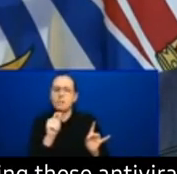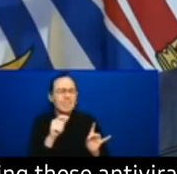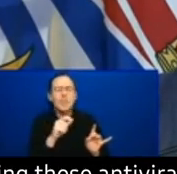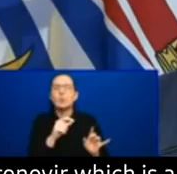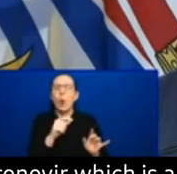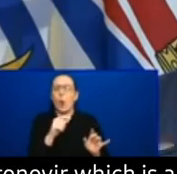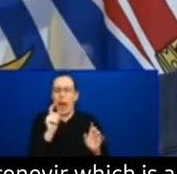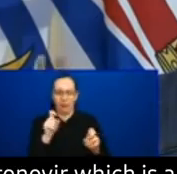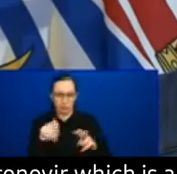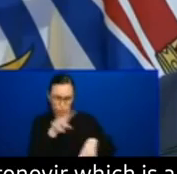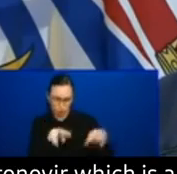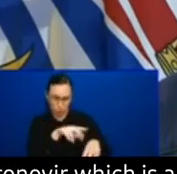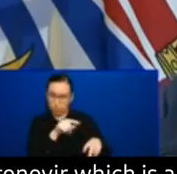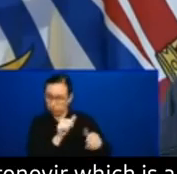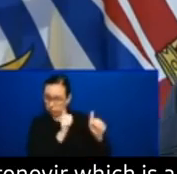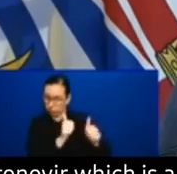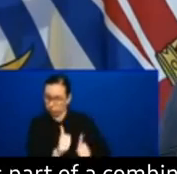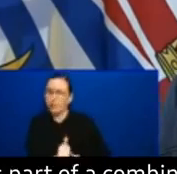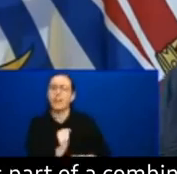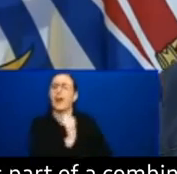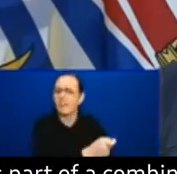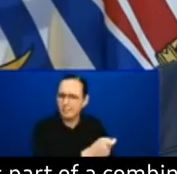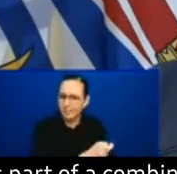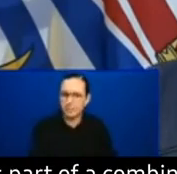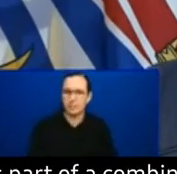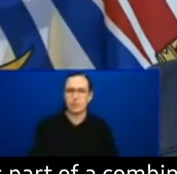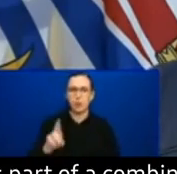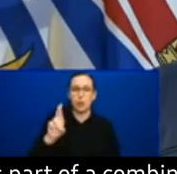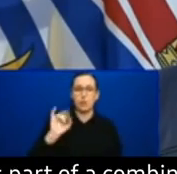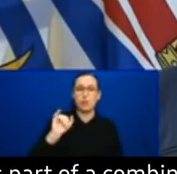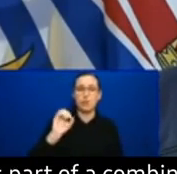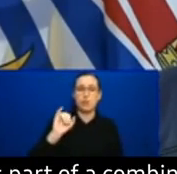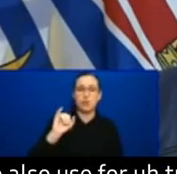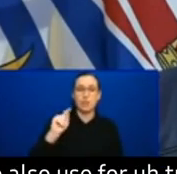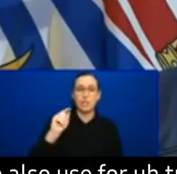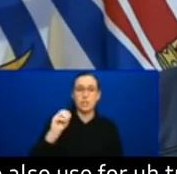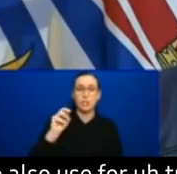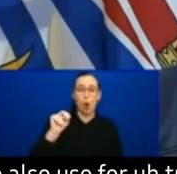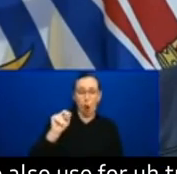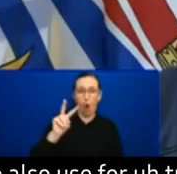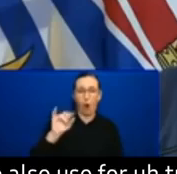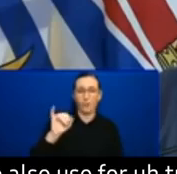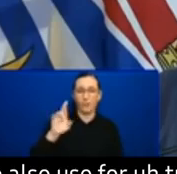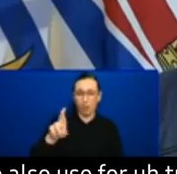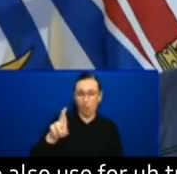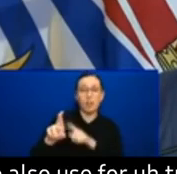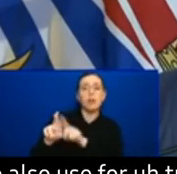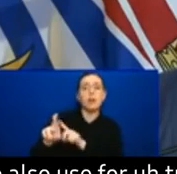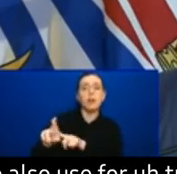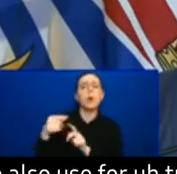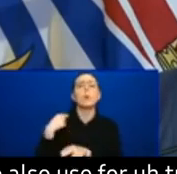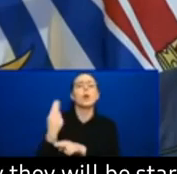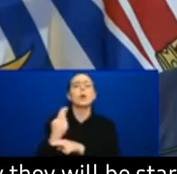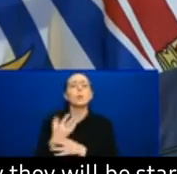protease inhibitor, it's part of a combination of drugs that we also use for treating people with HIV, they will be starting to